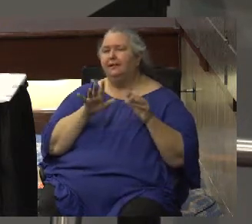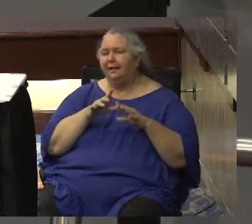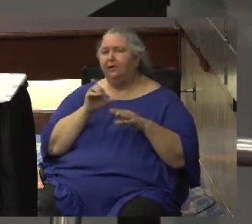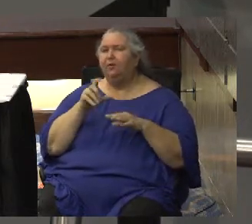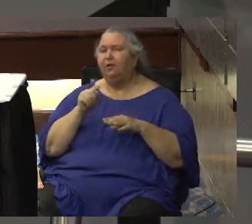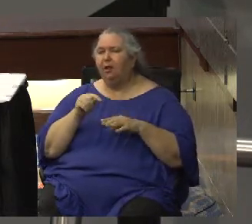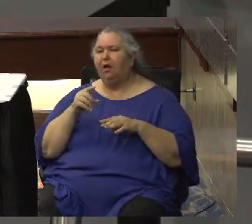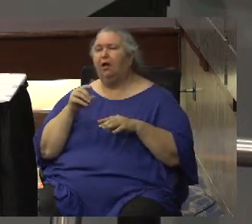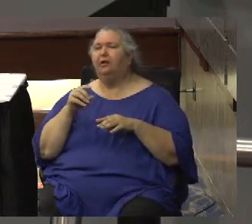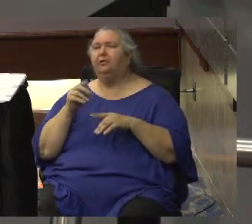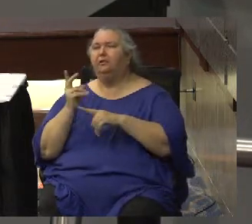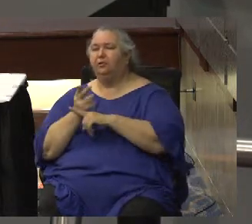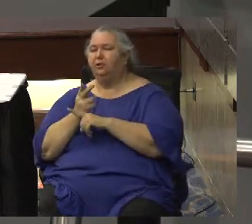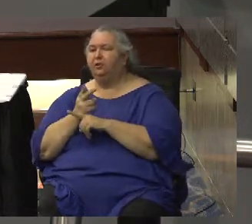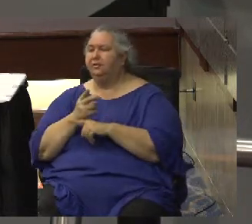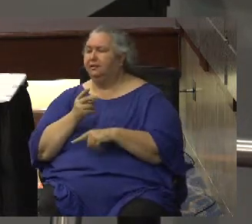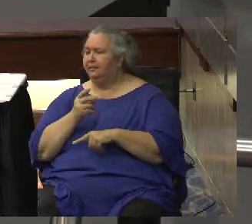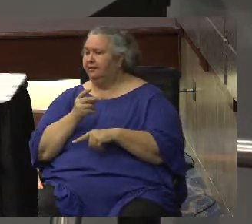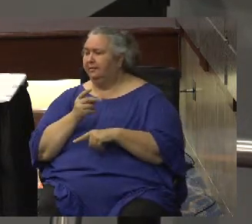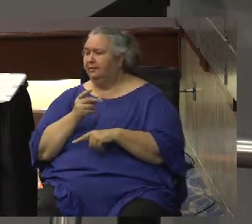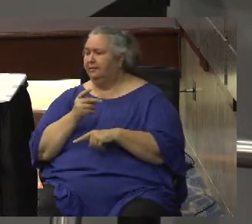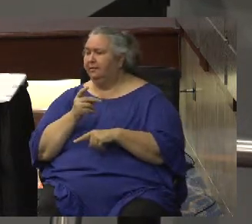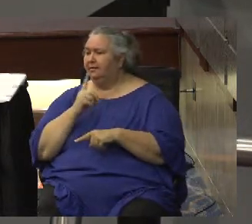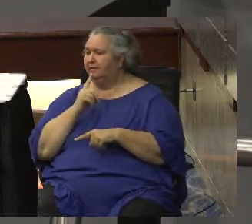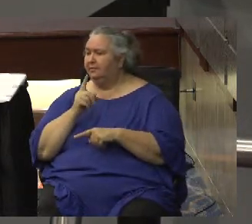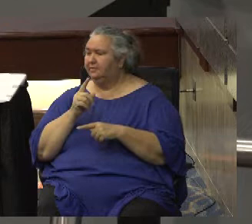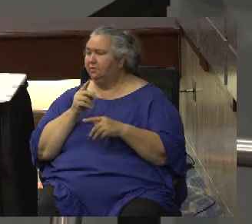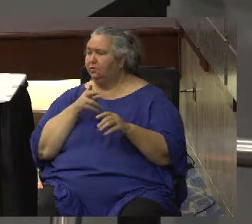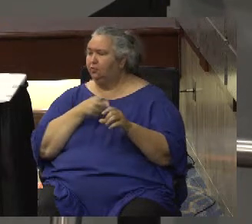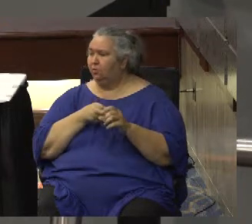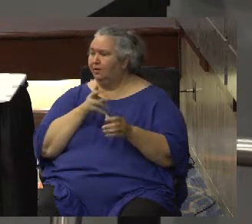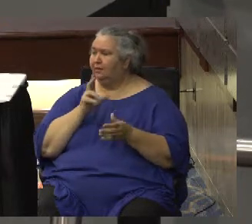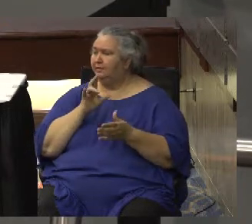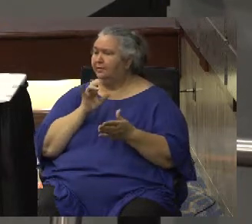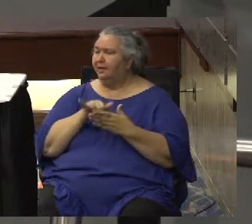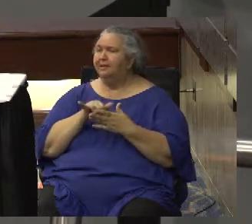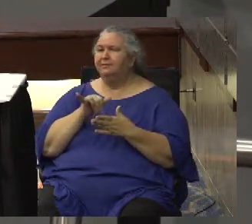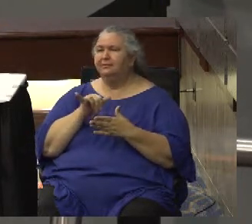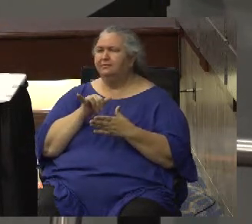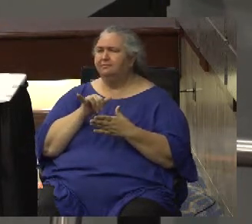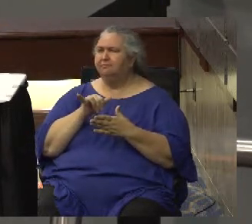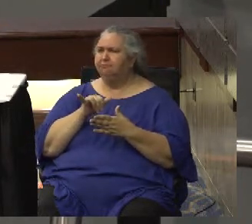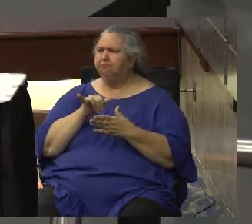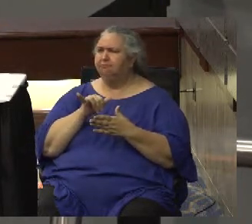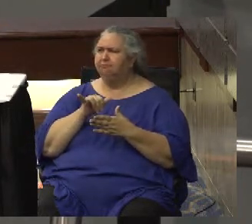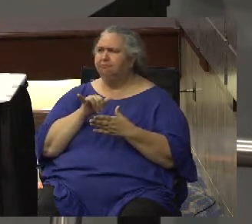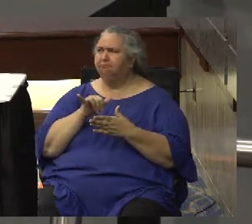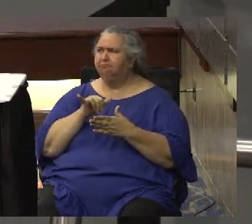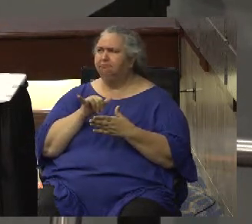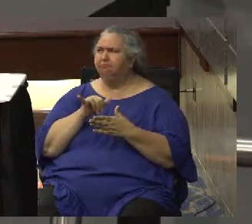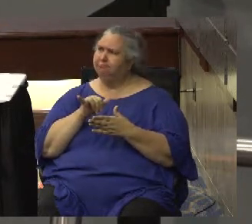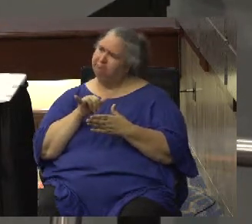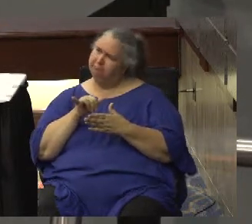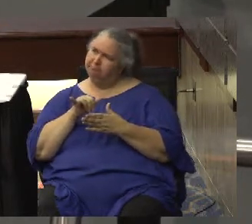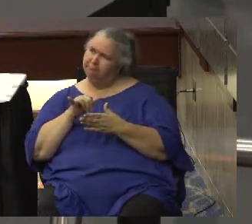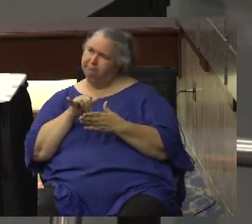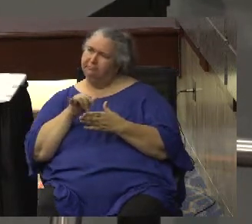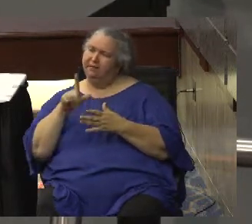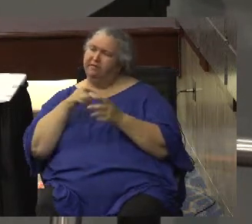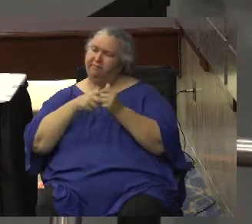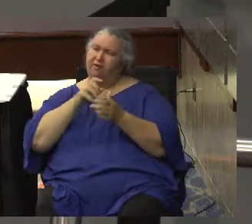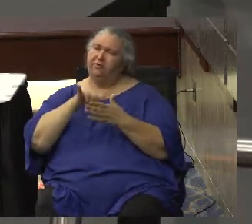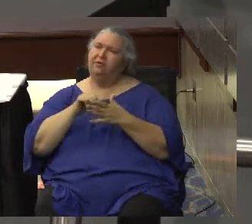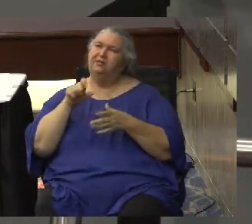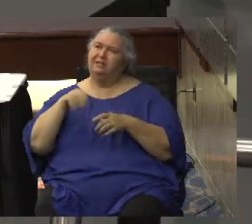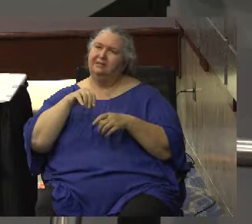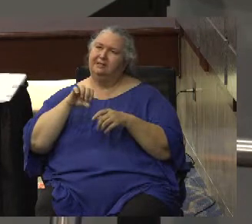lots or land immediately adjoining the area which is subject of the application and extending 200 feet from such area. In this case, a